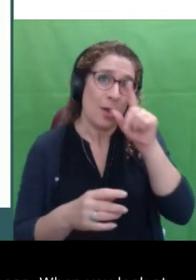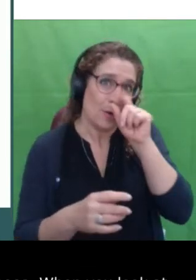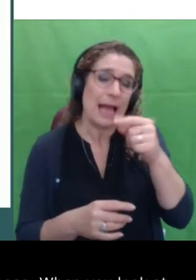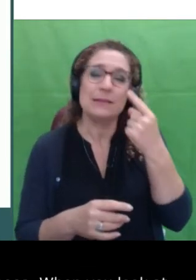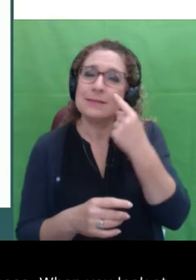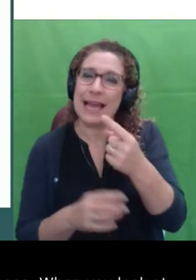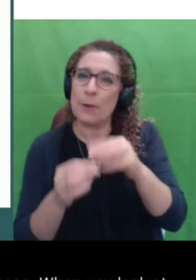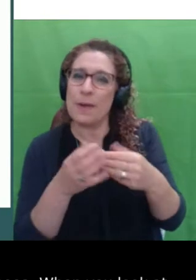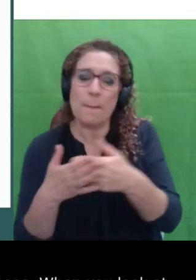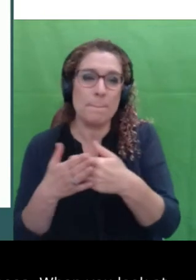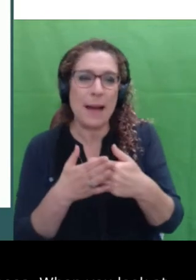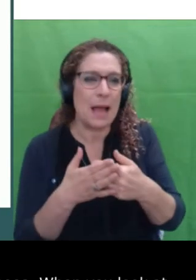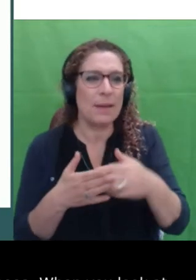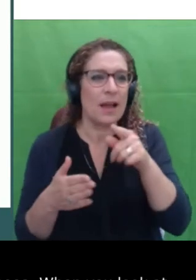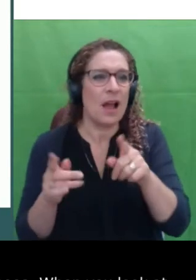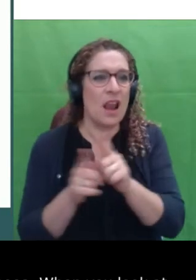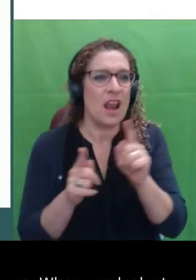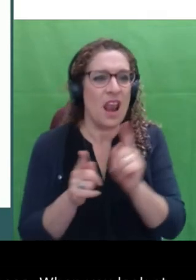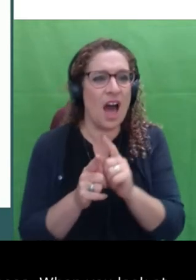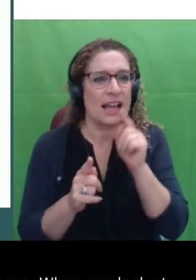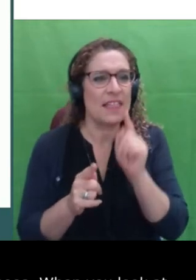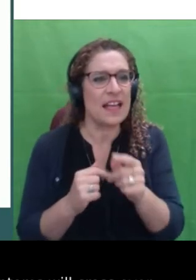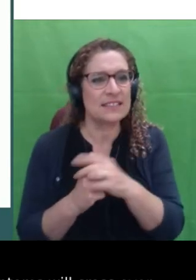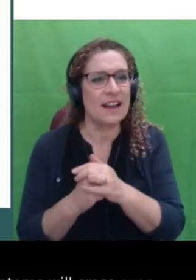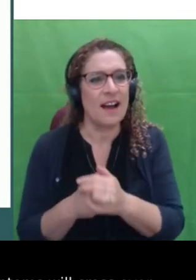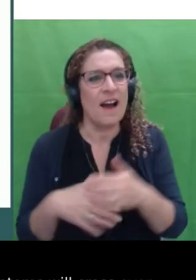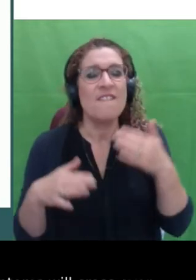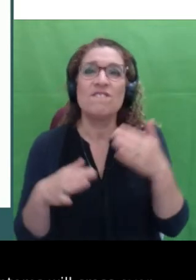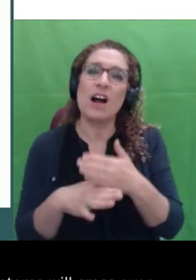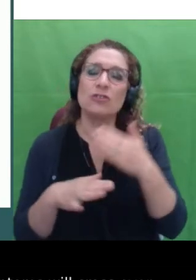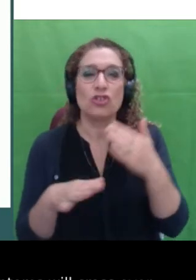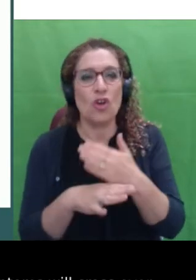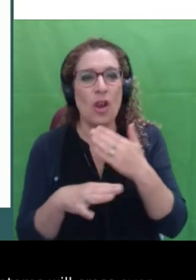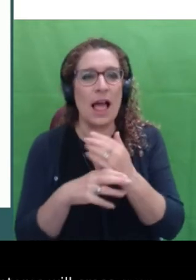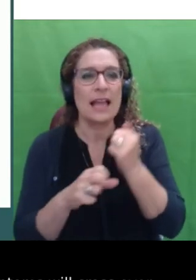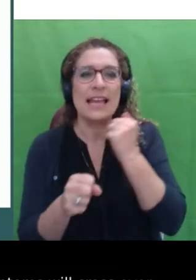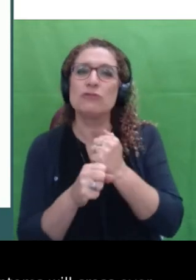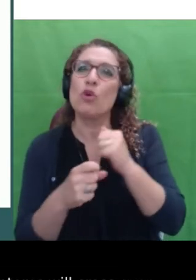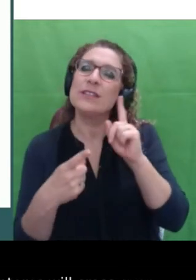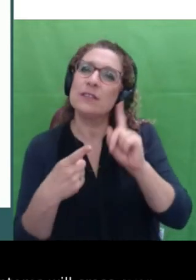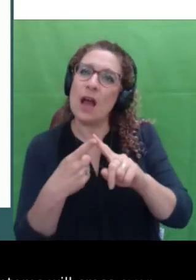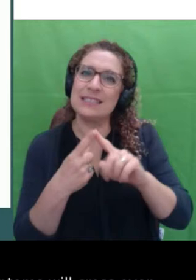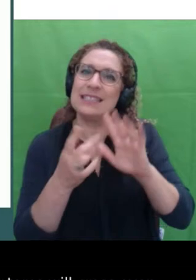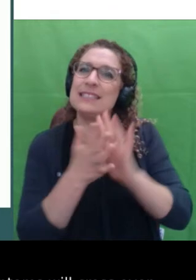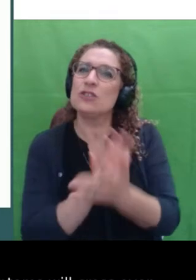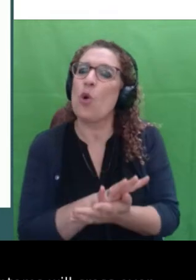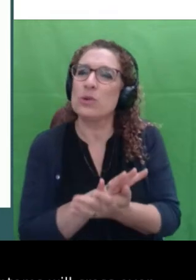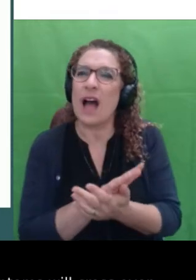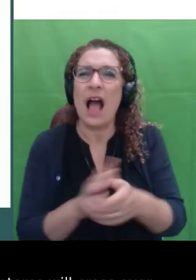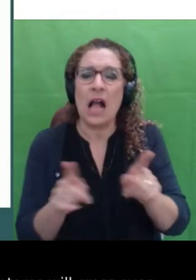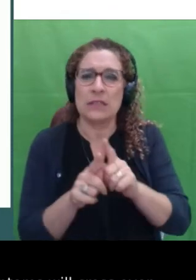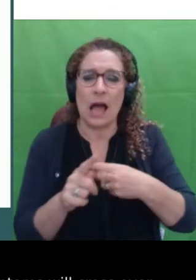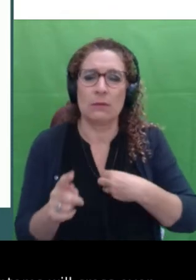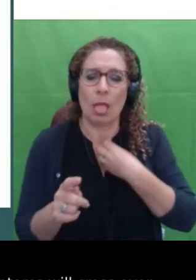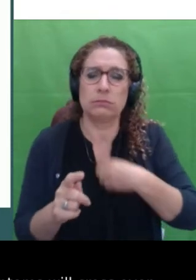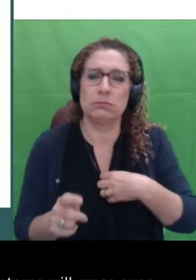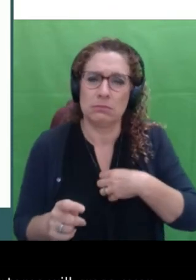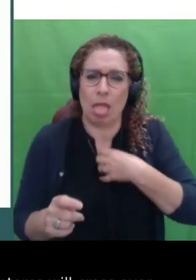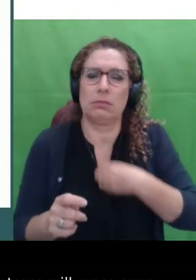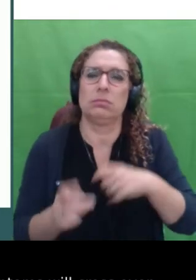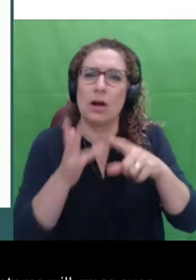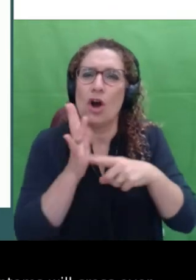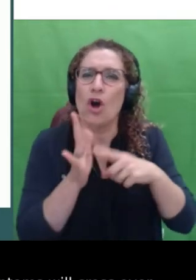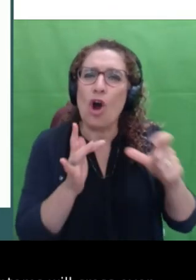called a functional gastrointestinal disorder which is essentially a disorder that is like colic or reflux that is almost